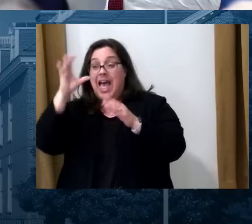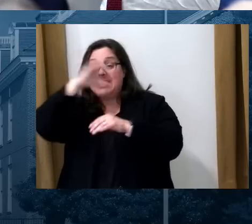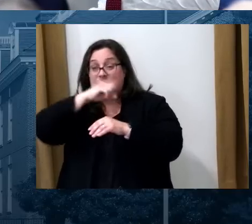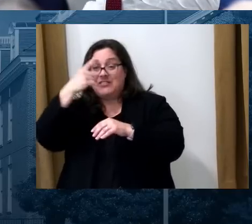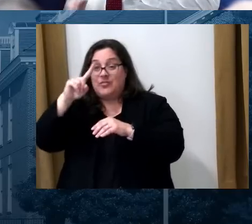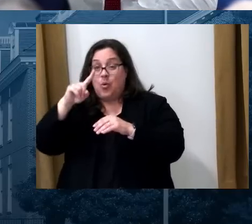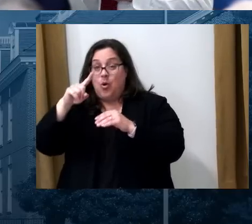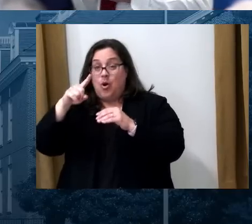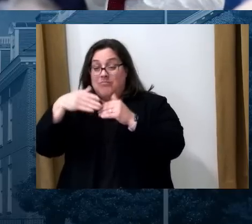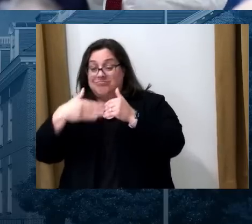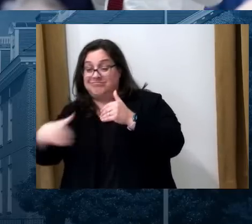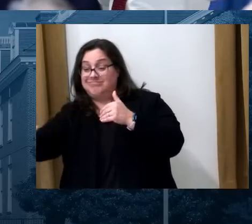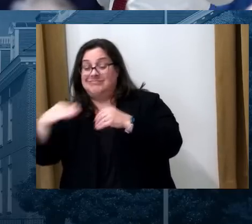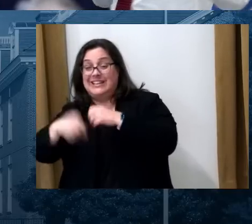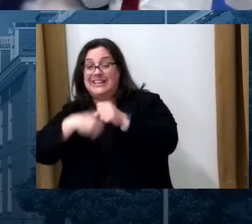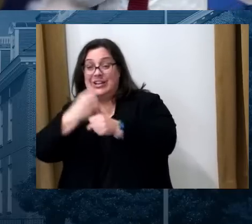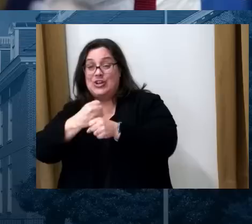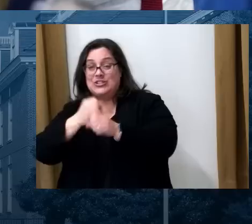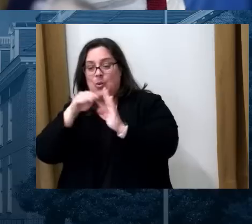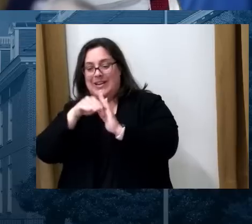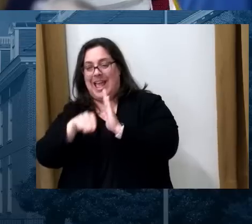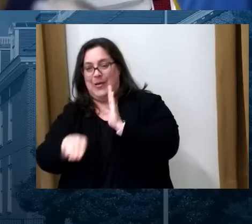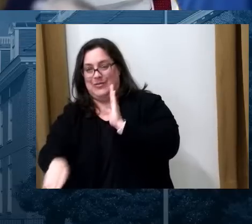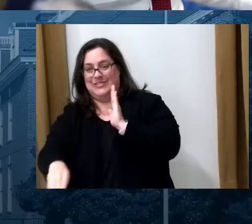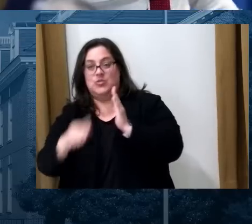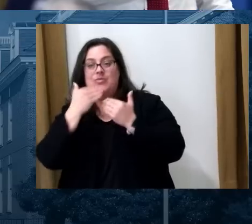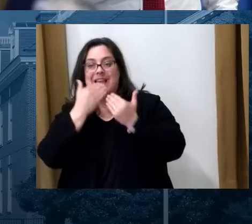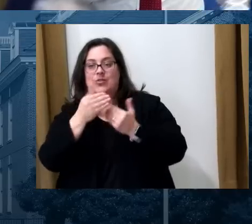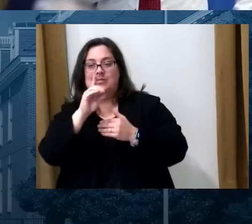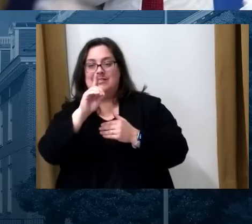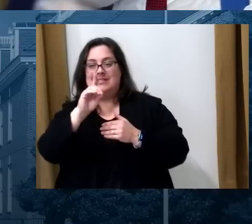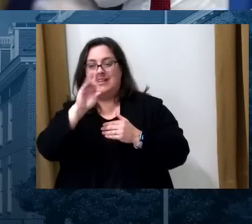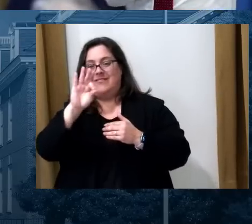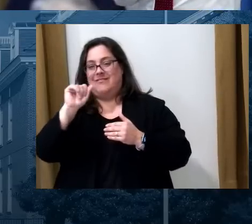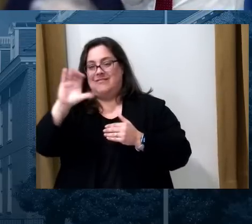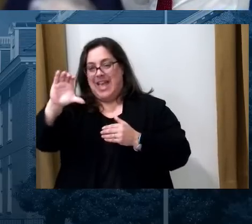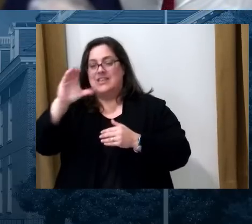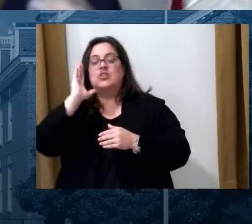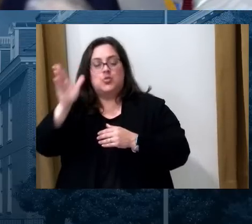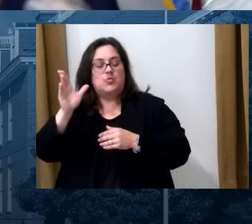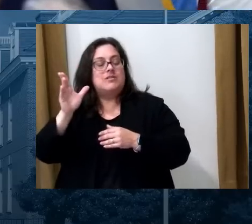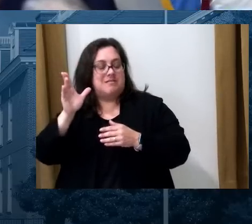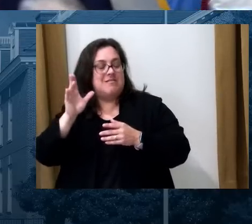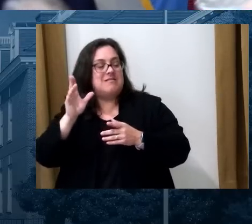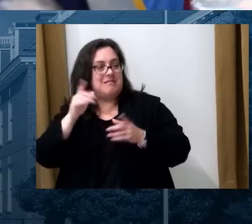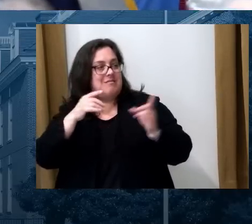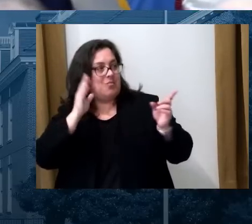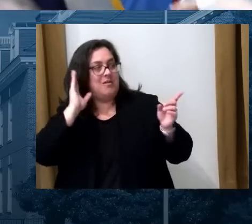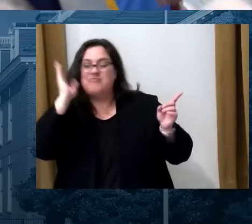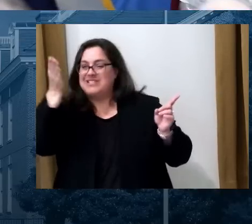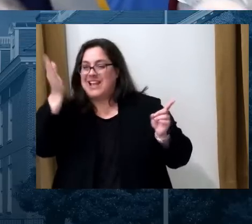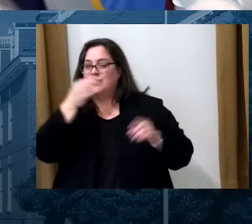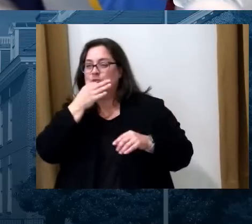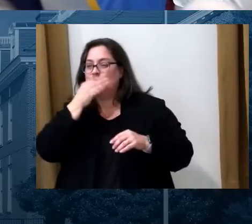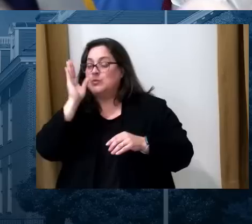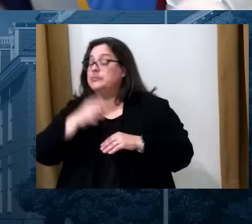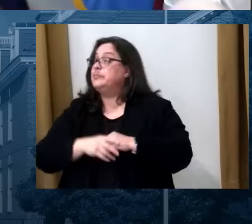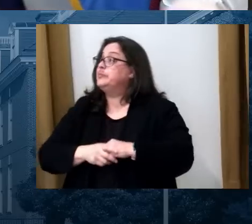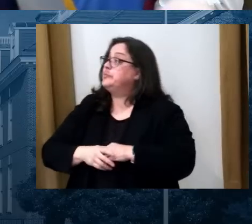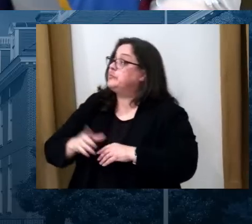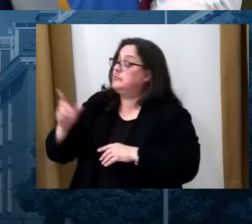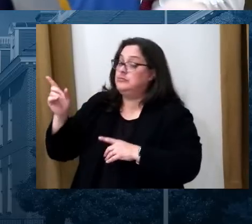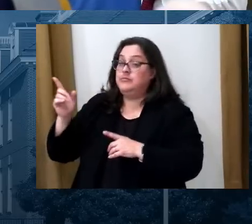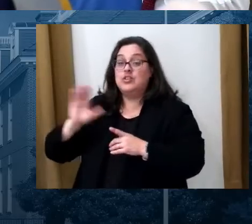years are going down. So thanks to our DFAC, you're going to hear from Secretary of Finance in a minute. So here's our